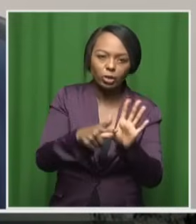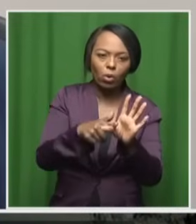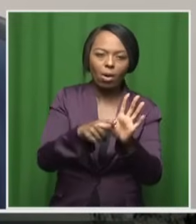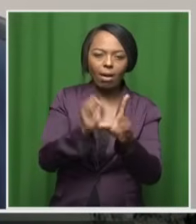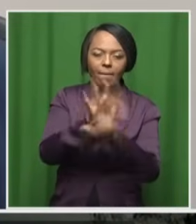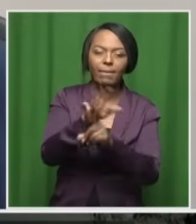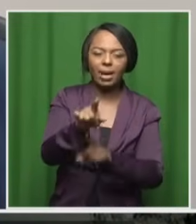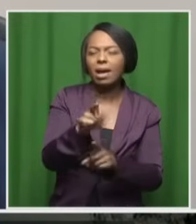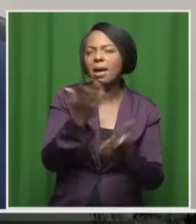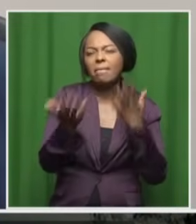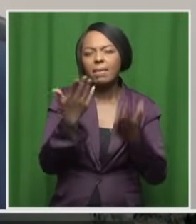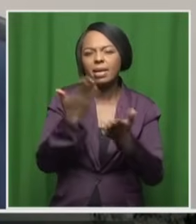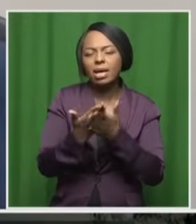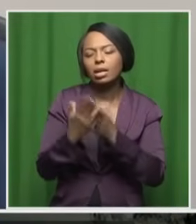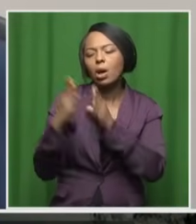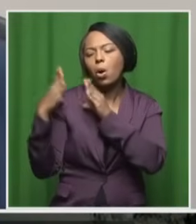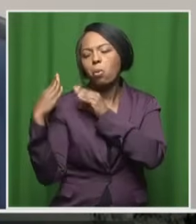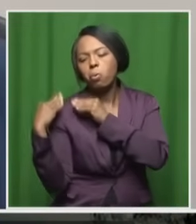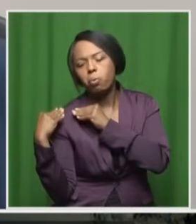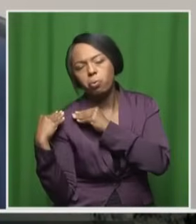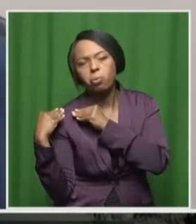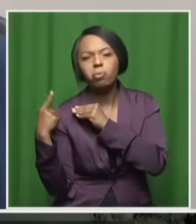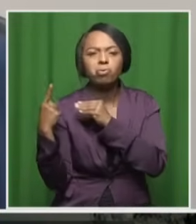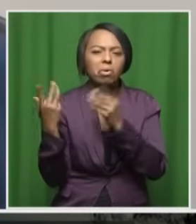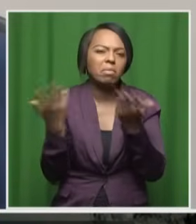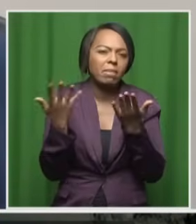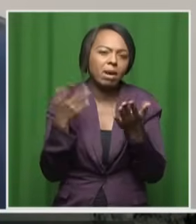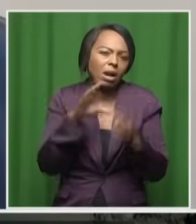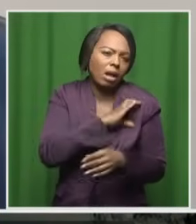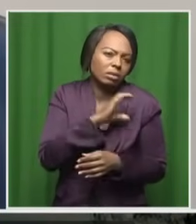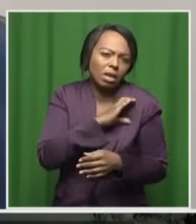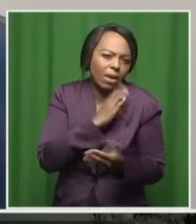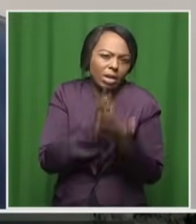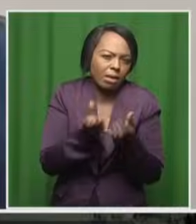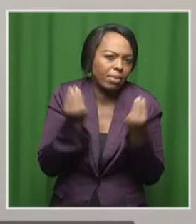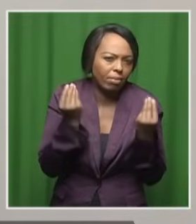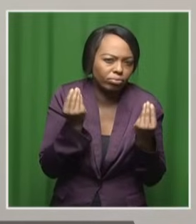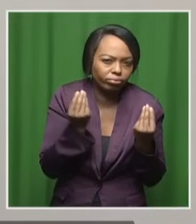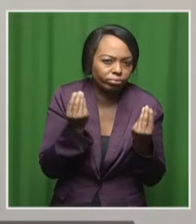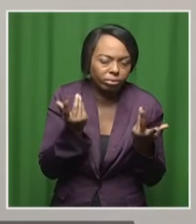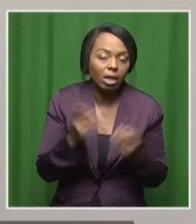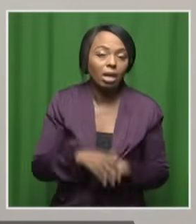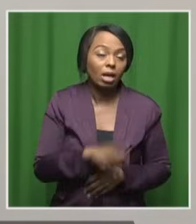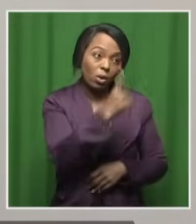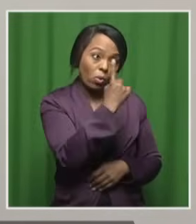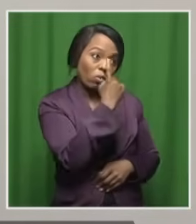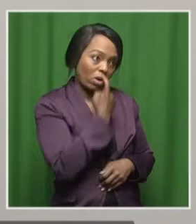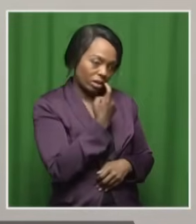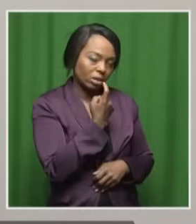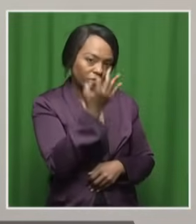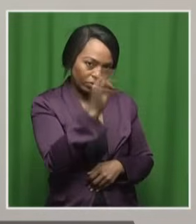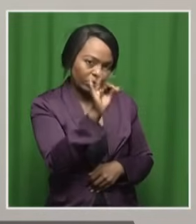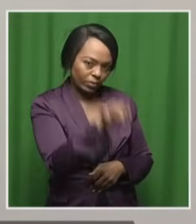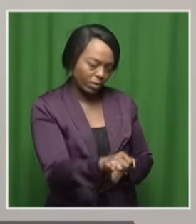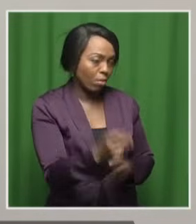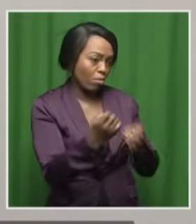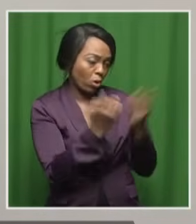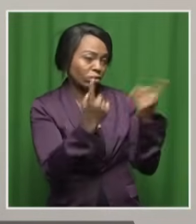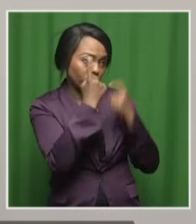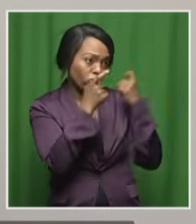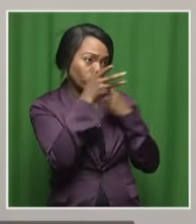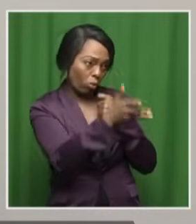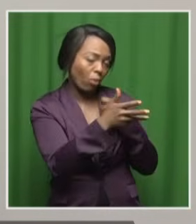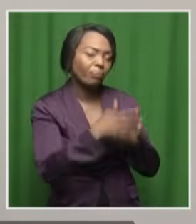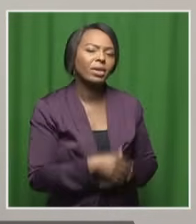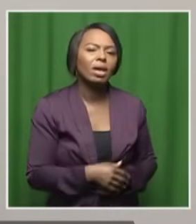any relief that can be brought to consumers? Yeah, it's a great question, Leanne, and something we get asked quite often. I think